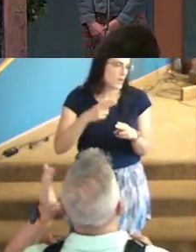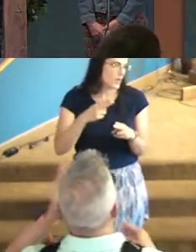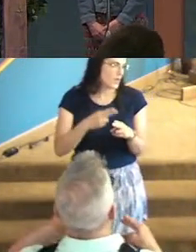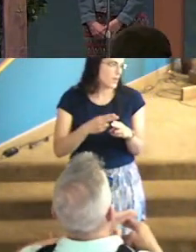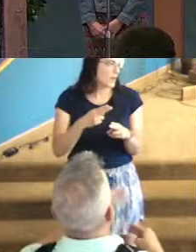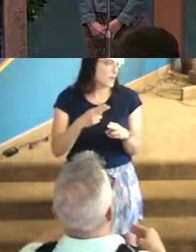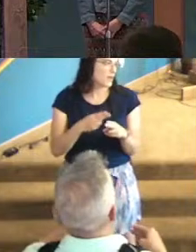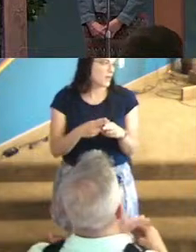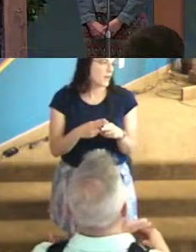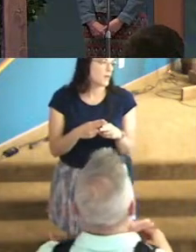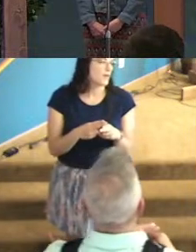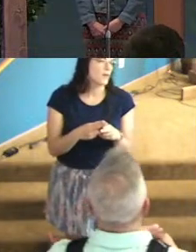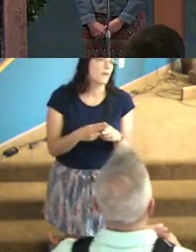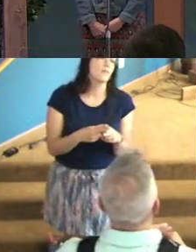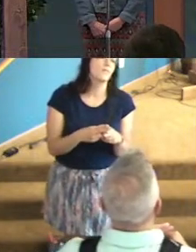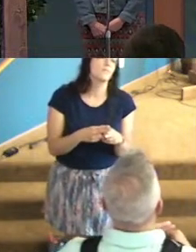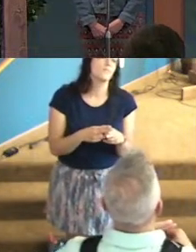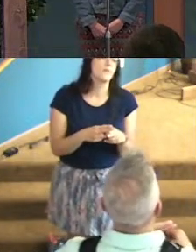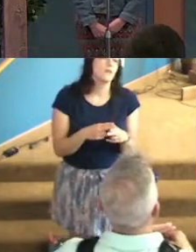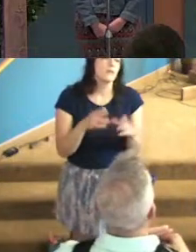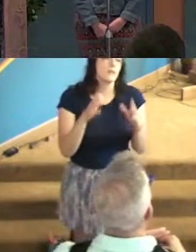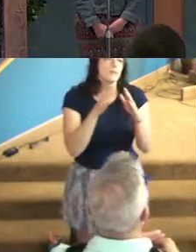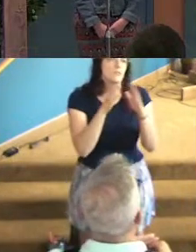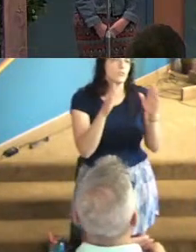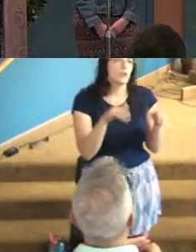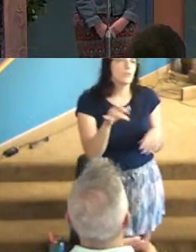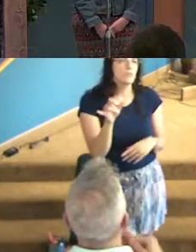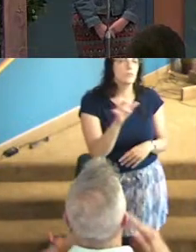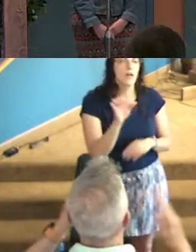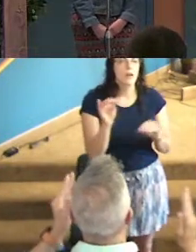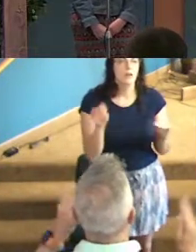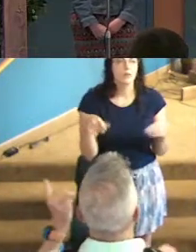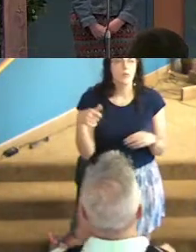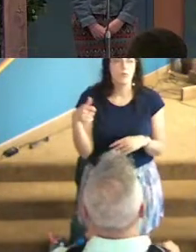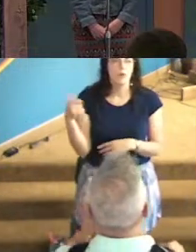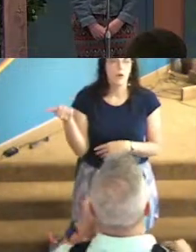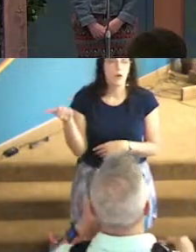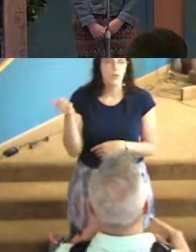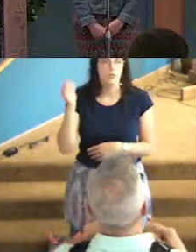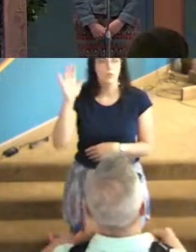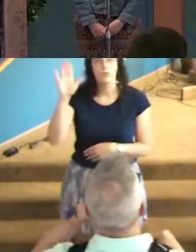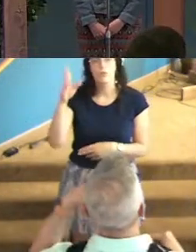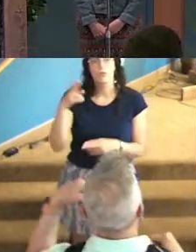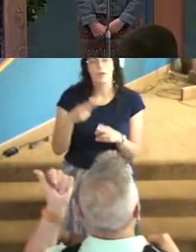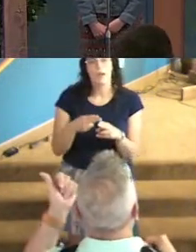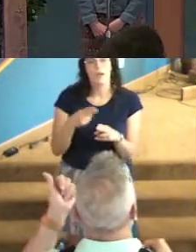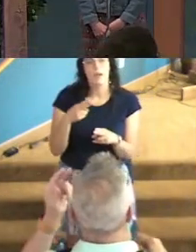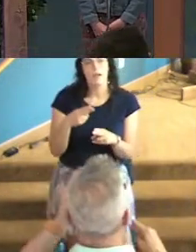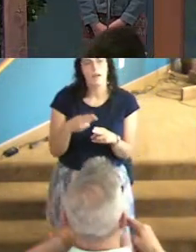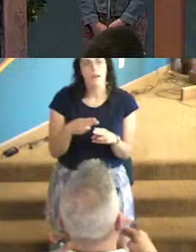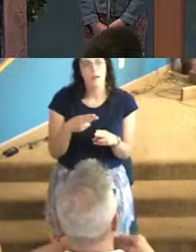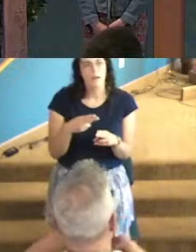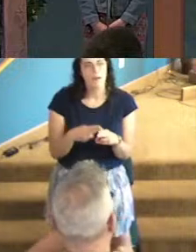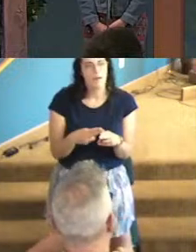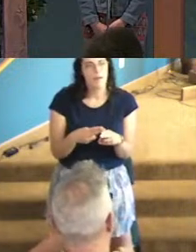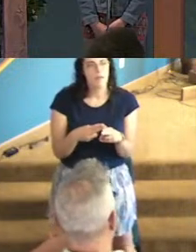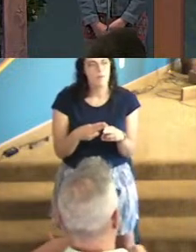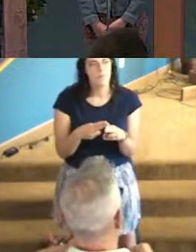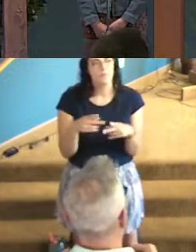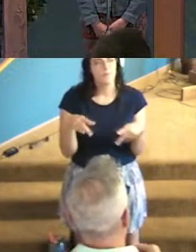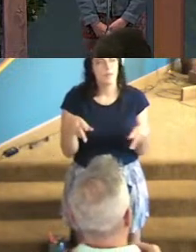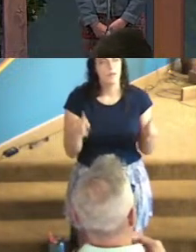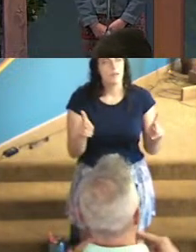Your name is a shelter like no other. Your name.